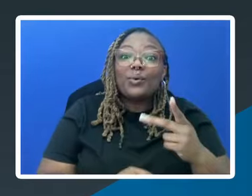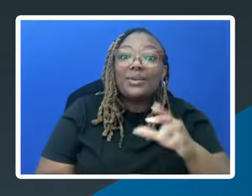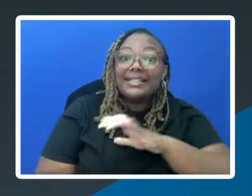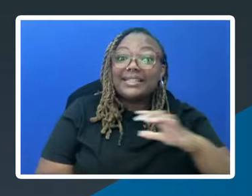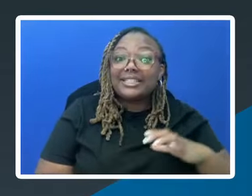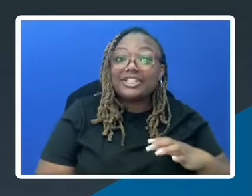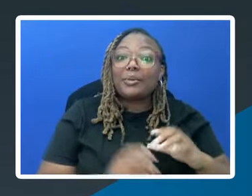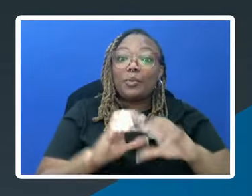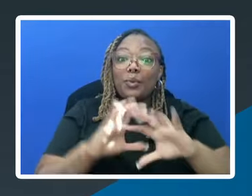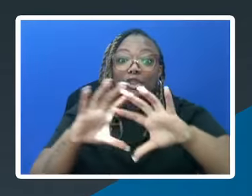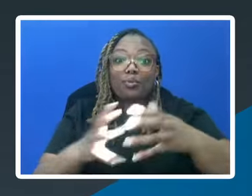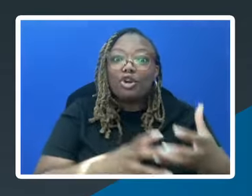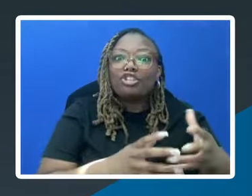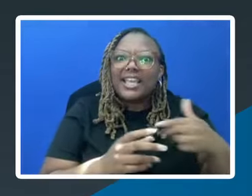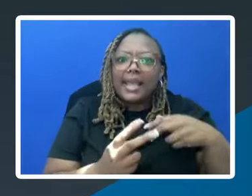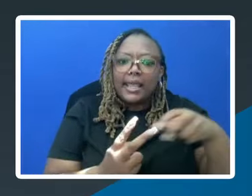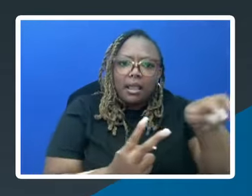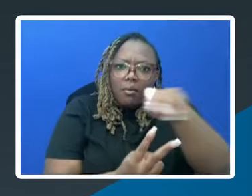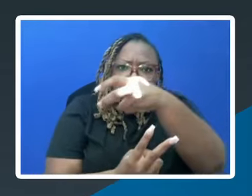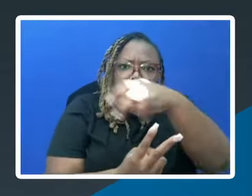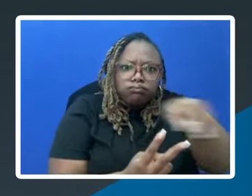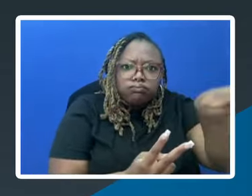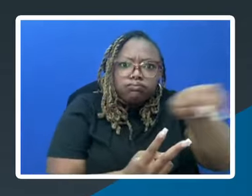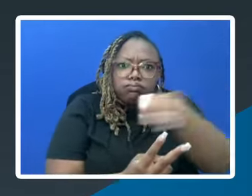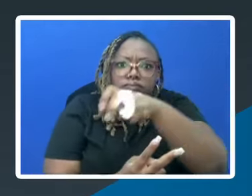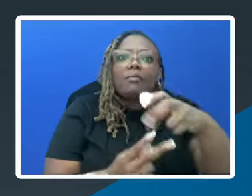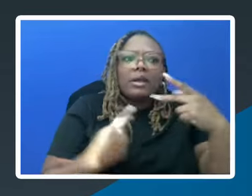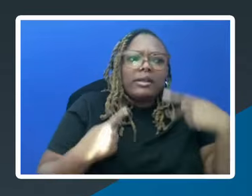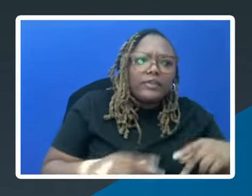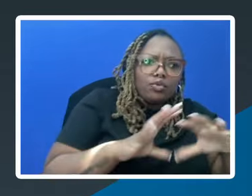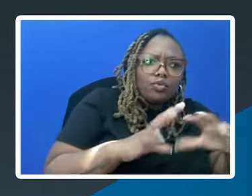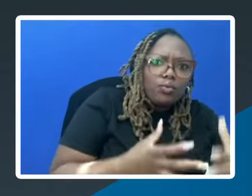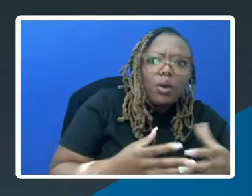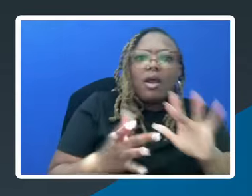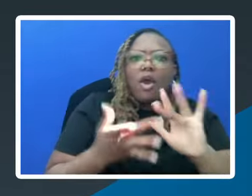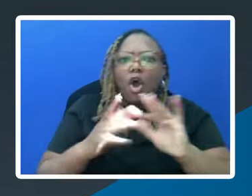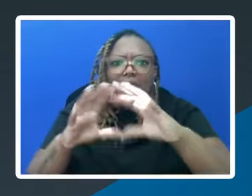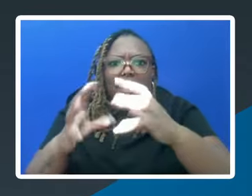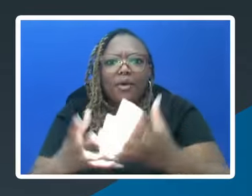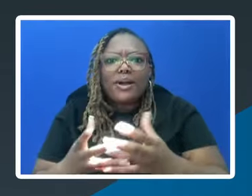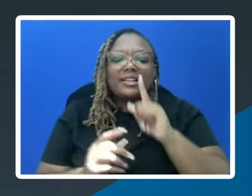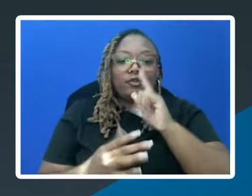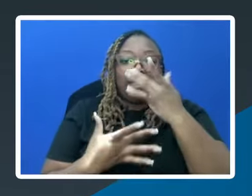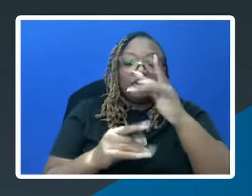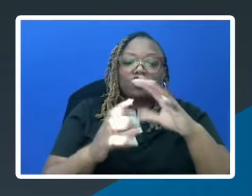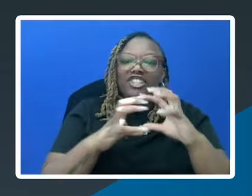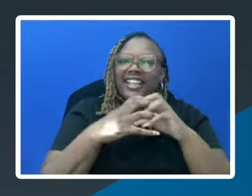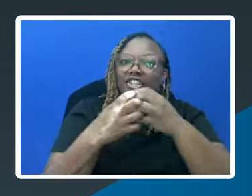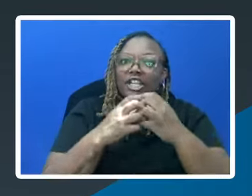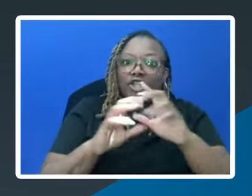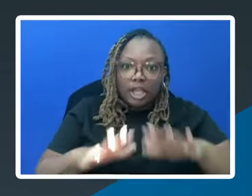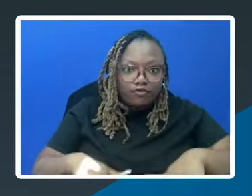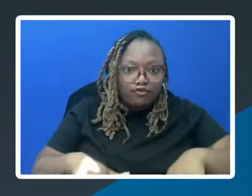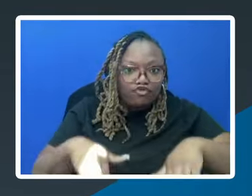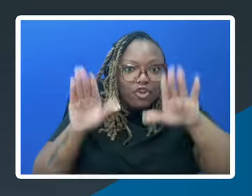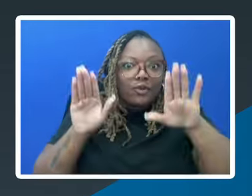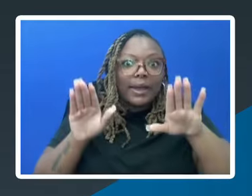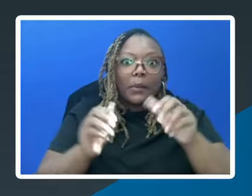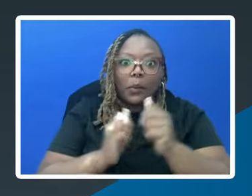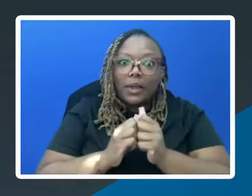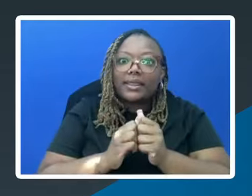between these two worlds all the time. And that's an interesting intersection that they have grown up with as a key part of their